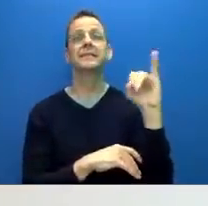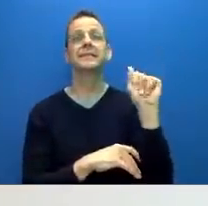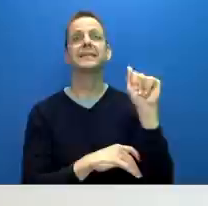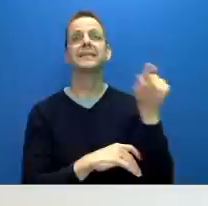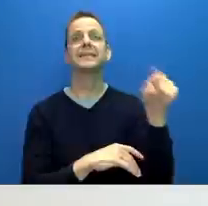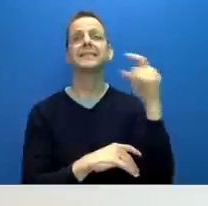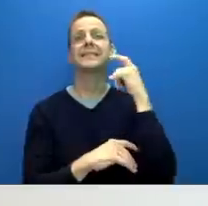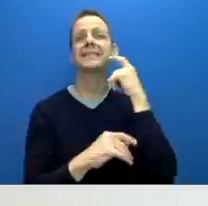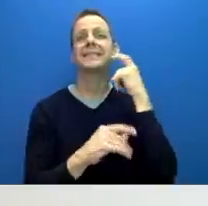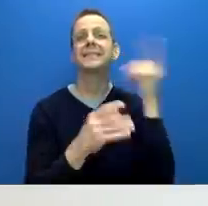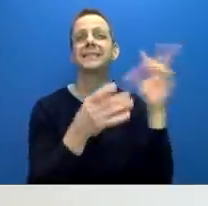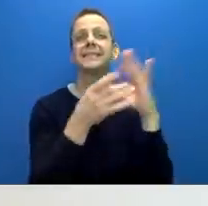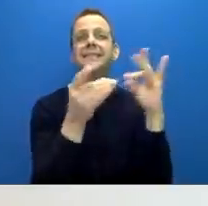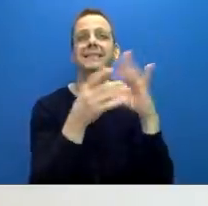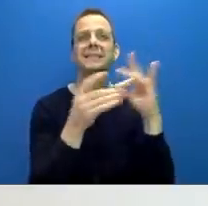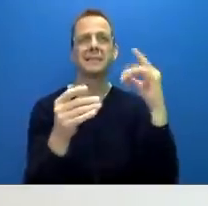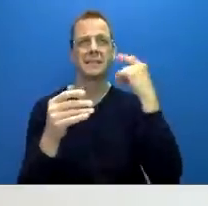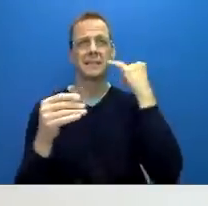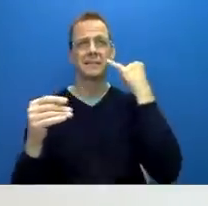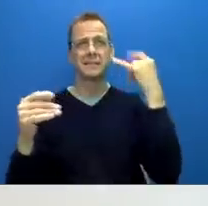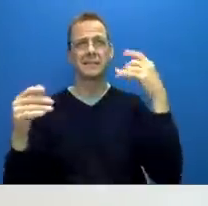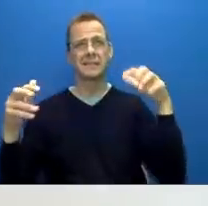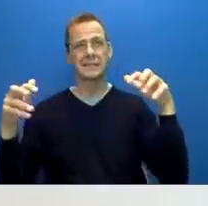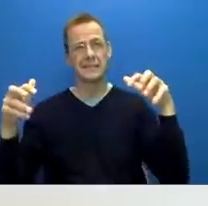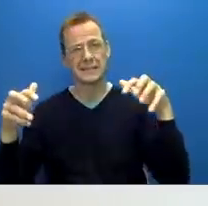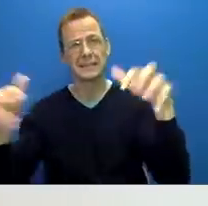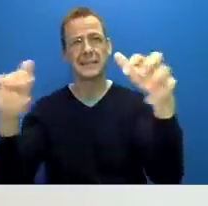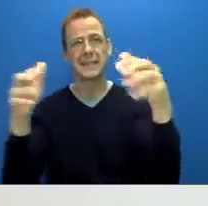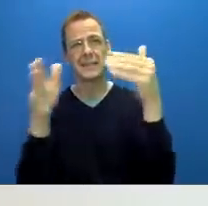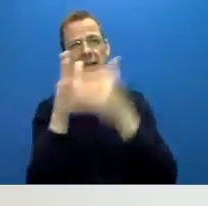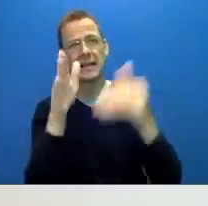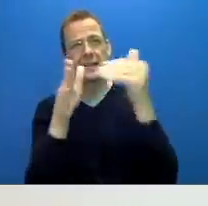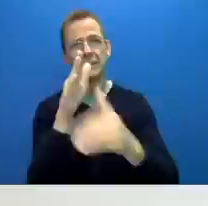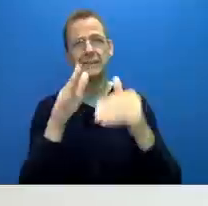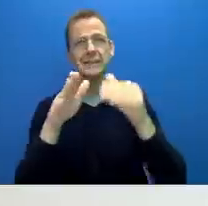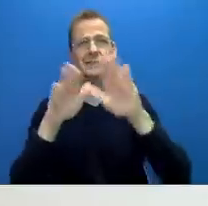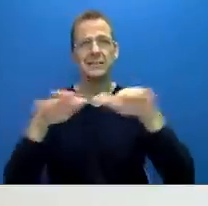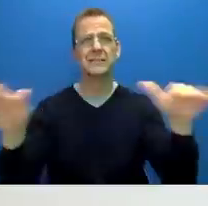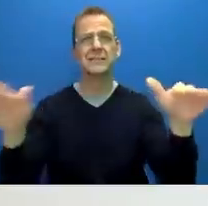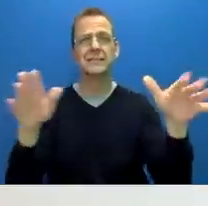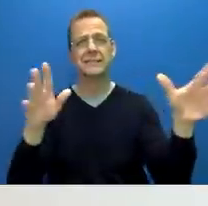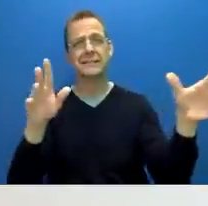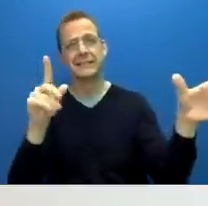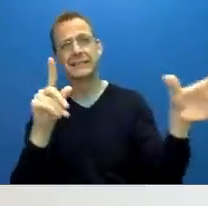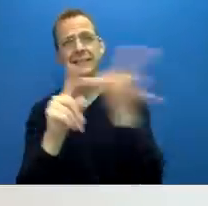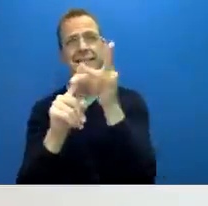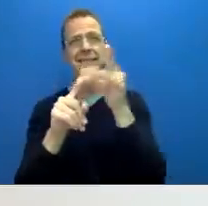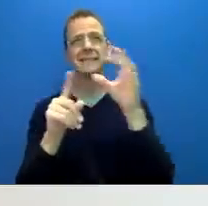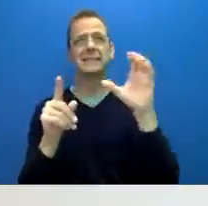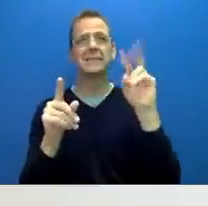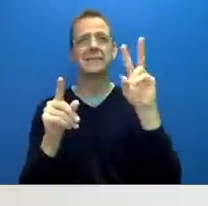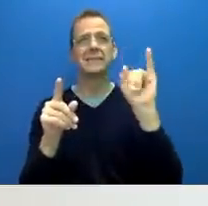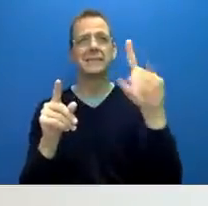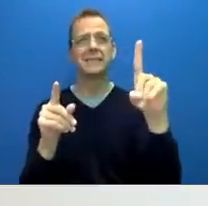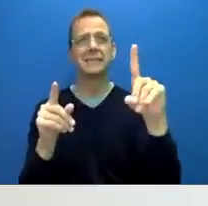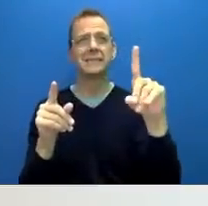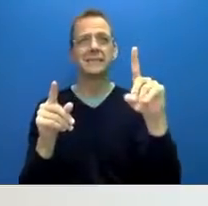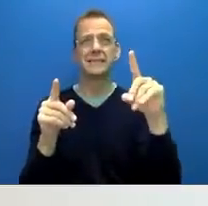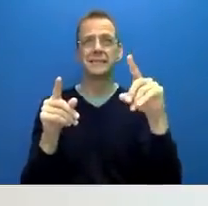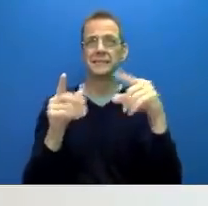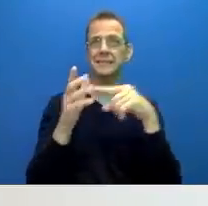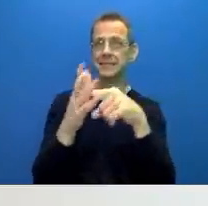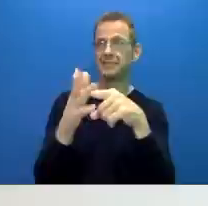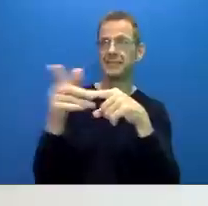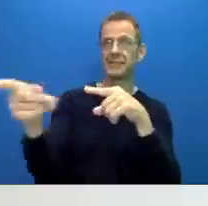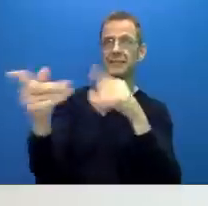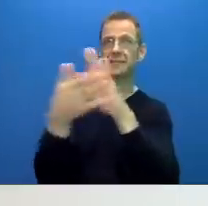of children in Alberta to become infected, for example, in schools where masks aren't mandated or there are no protective